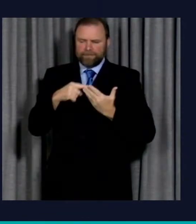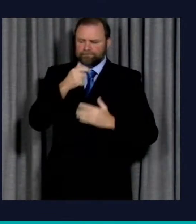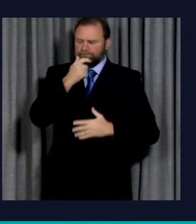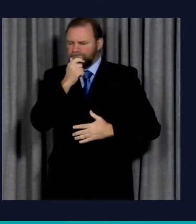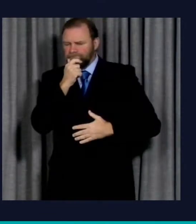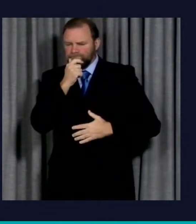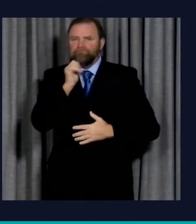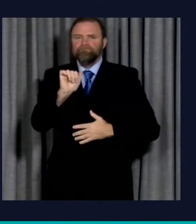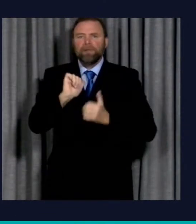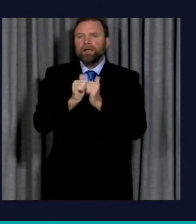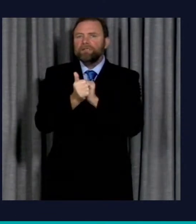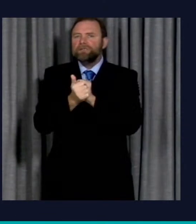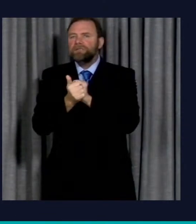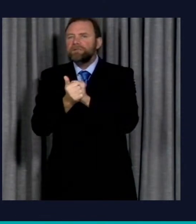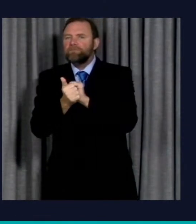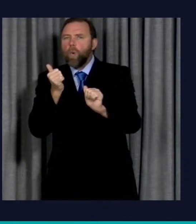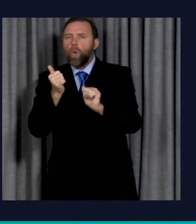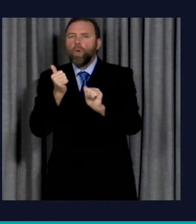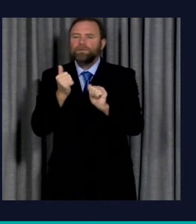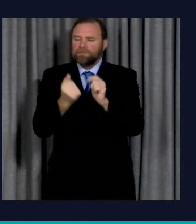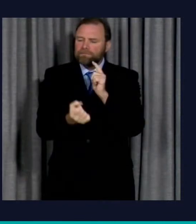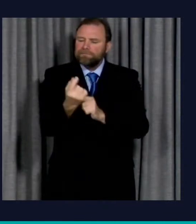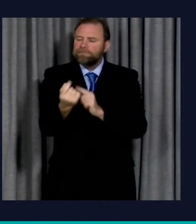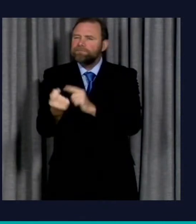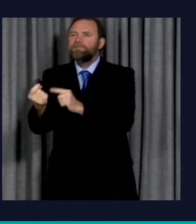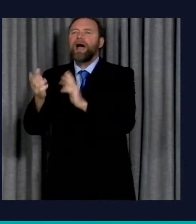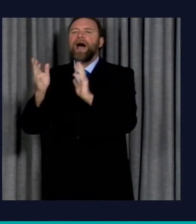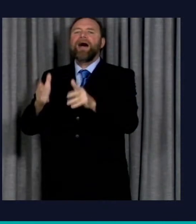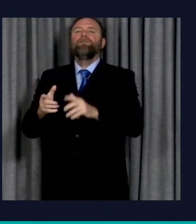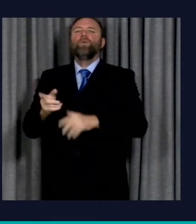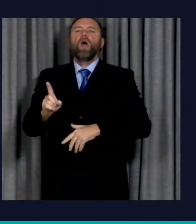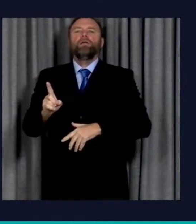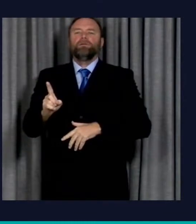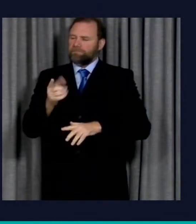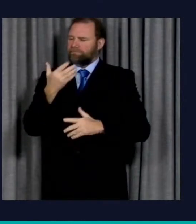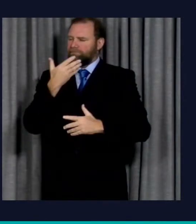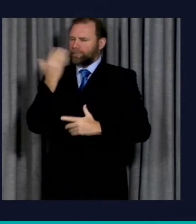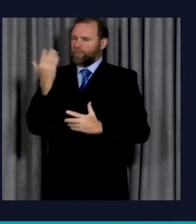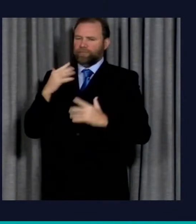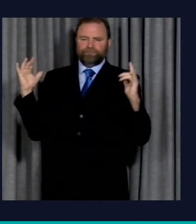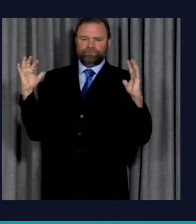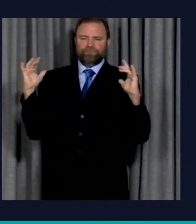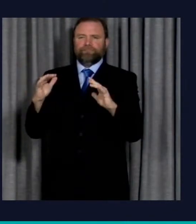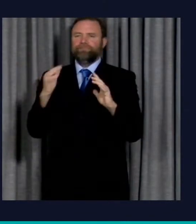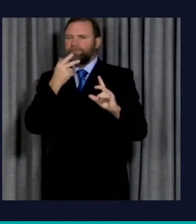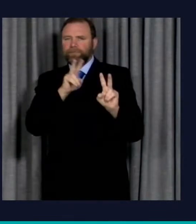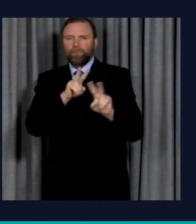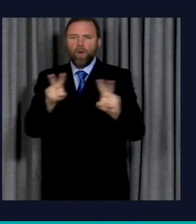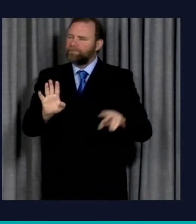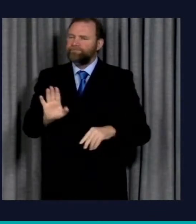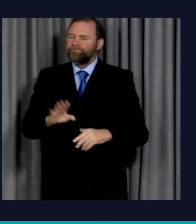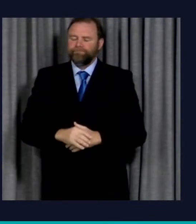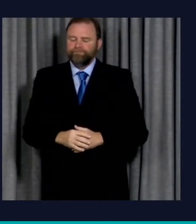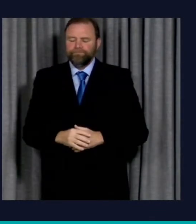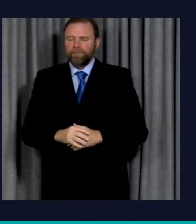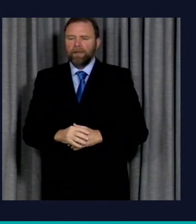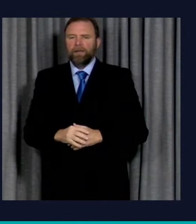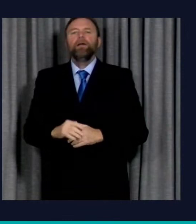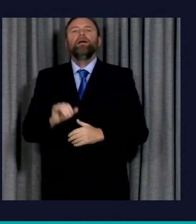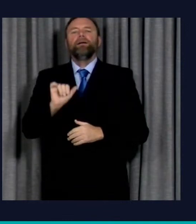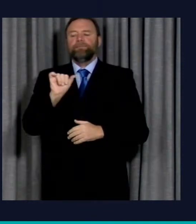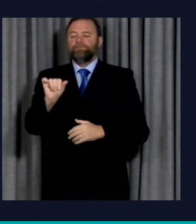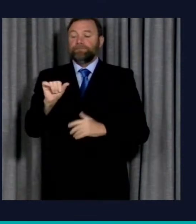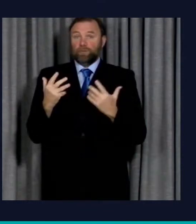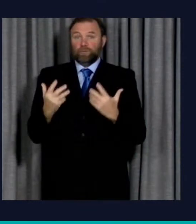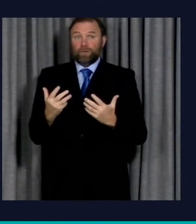fixtures will have to move behind closed doors for the time being. And today, I can set